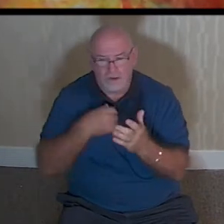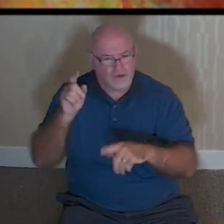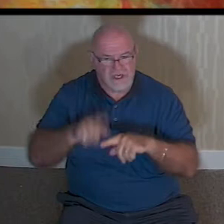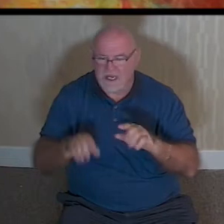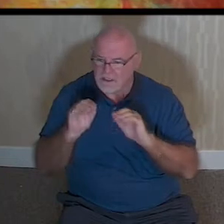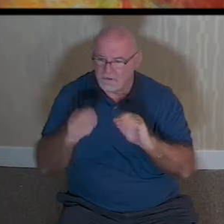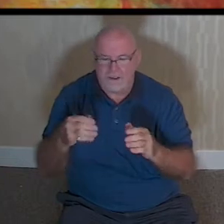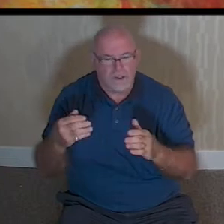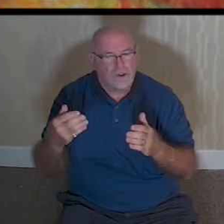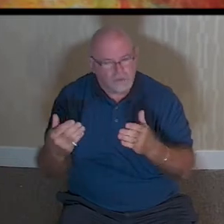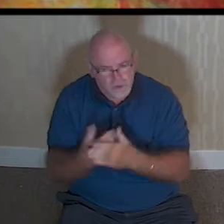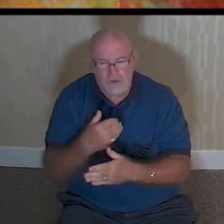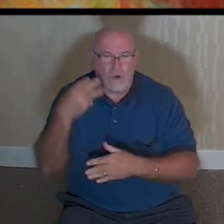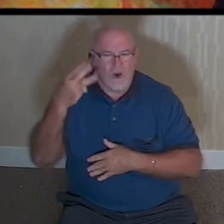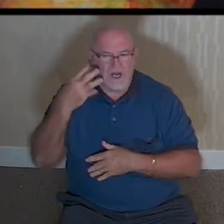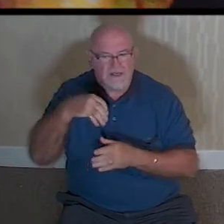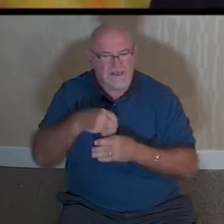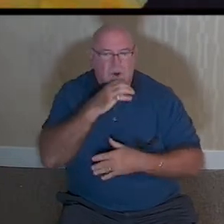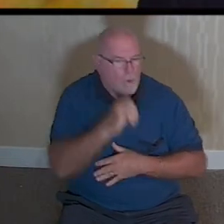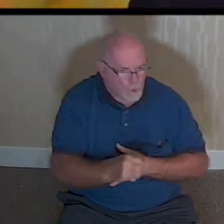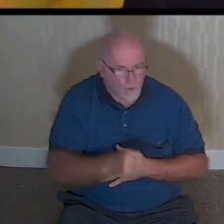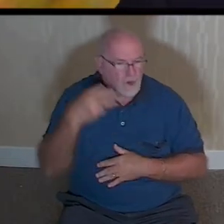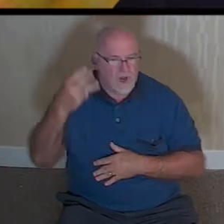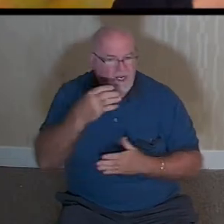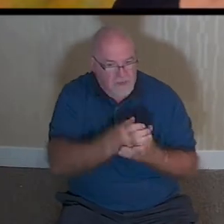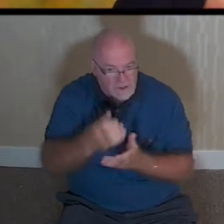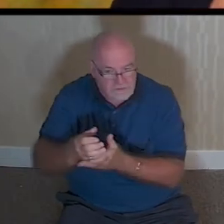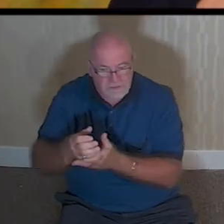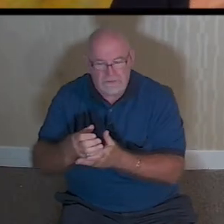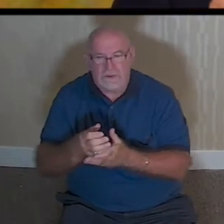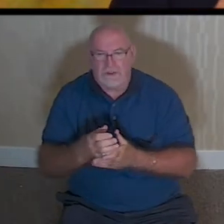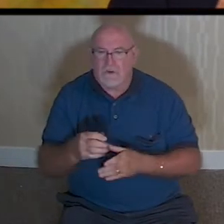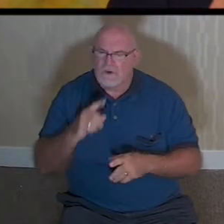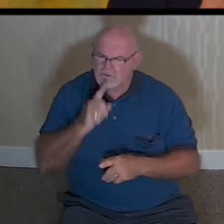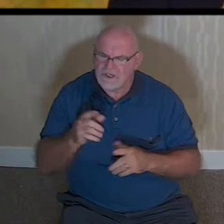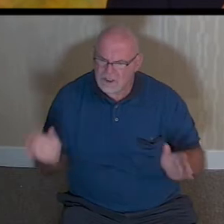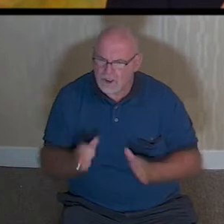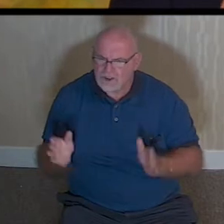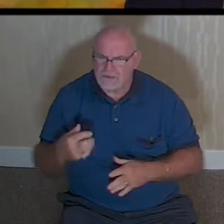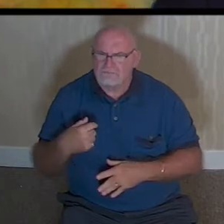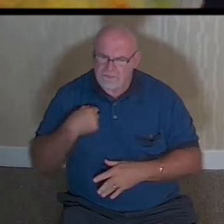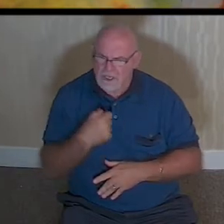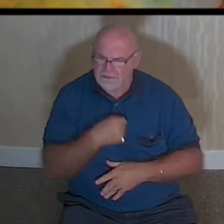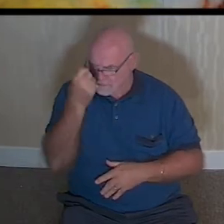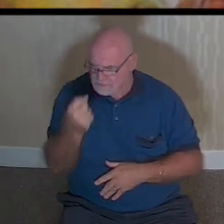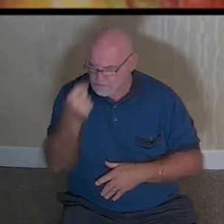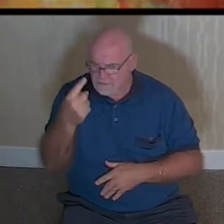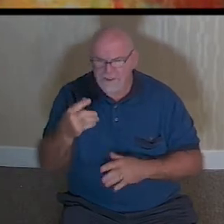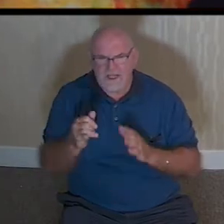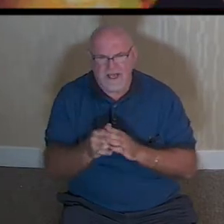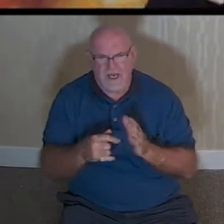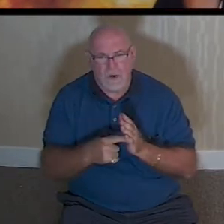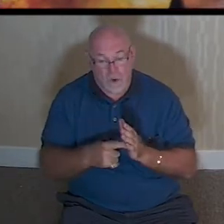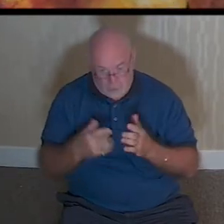new wine in old wine bottles. What it's really urging us to realize is that once